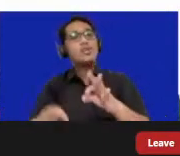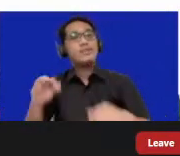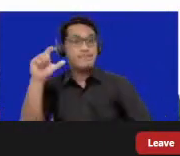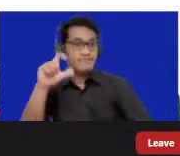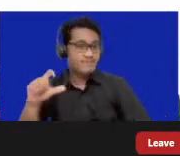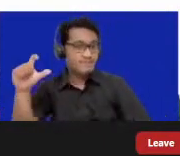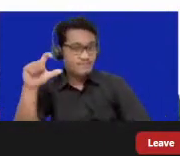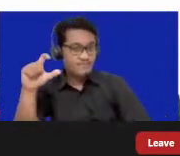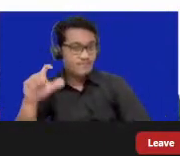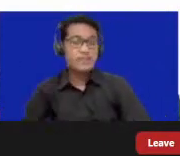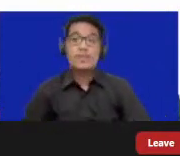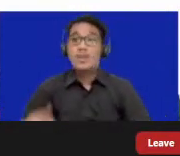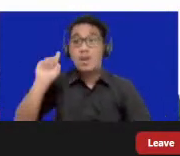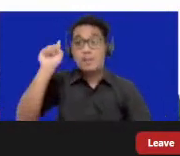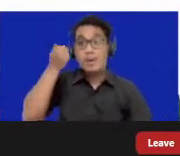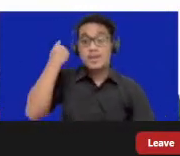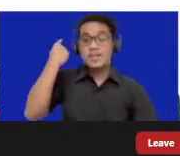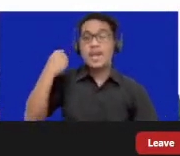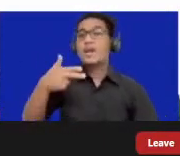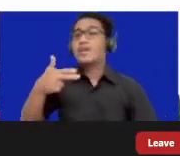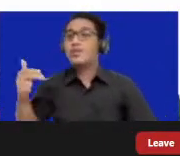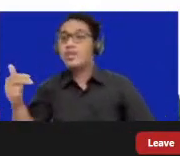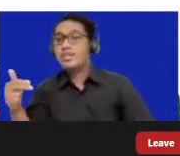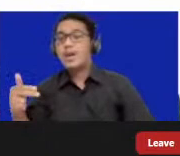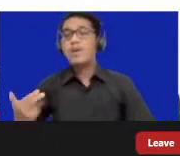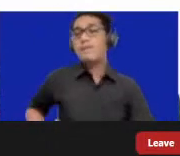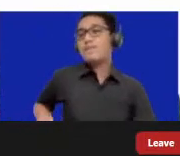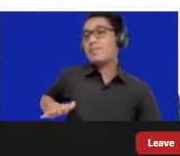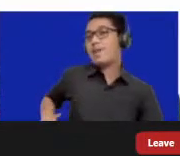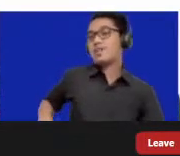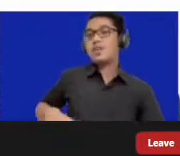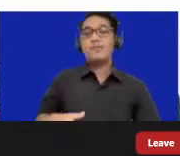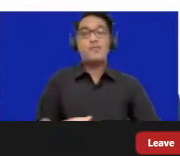strengthening the infrastructure, putting in place systems,